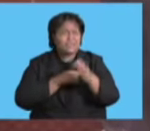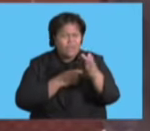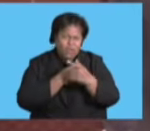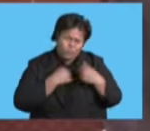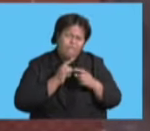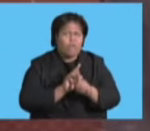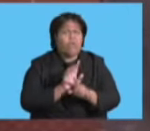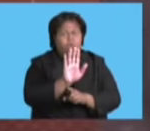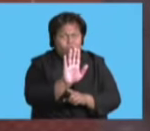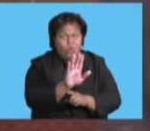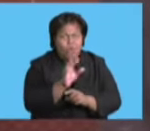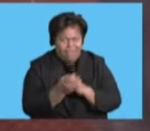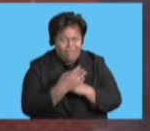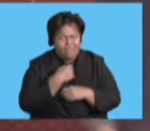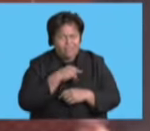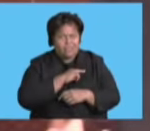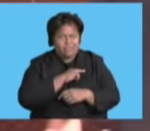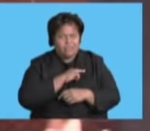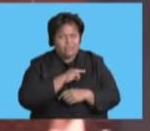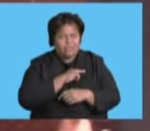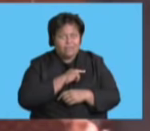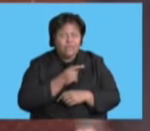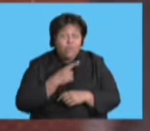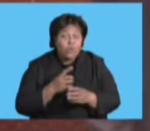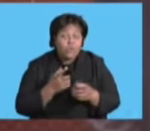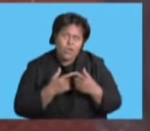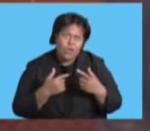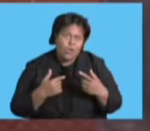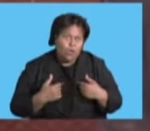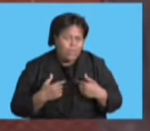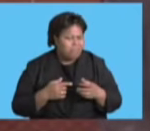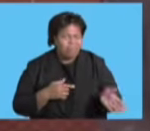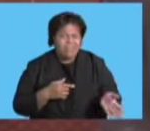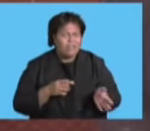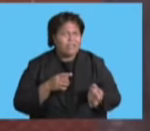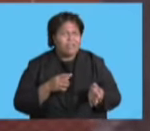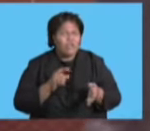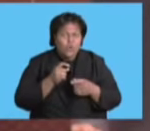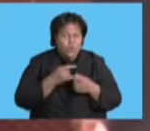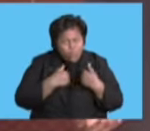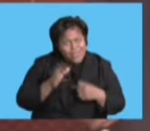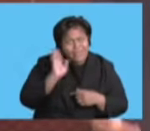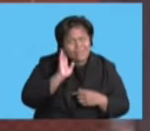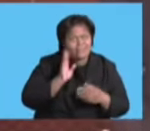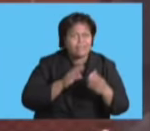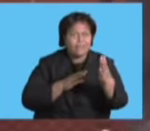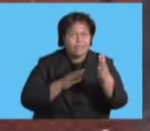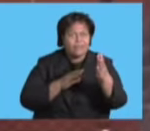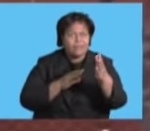the police to file a complaint against because the matter would have been dealt by Parliament. So Mr.